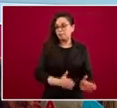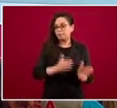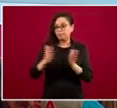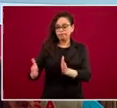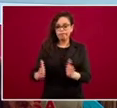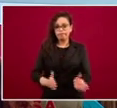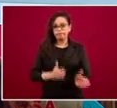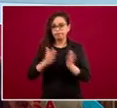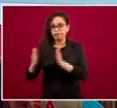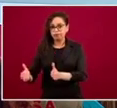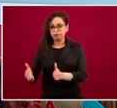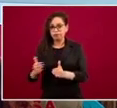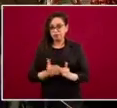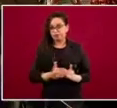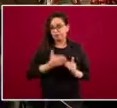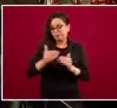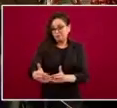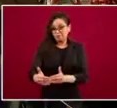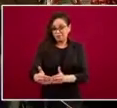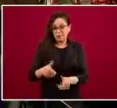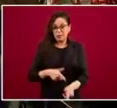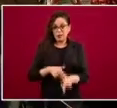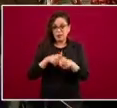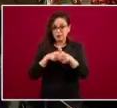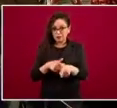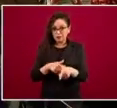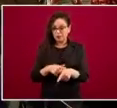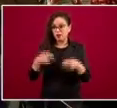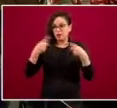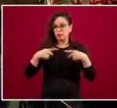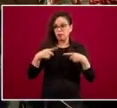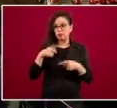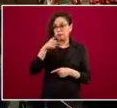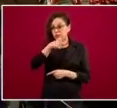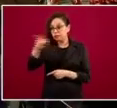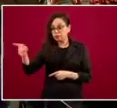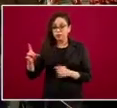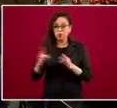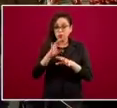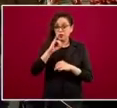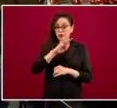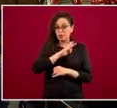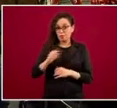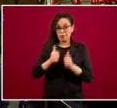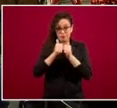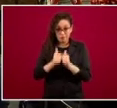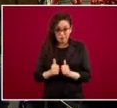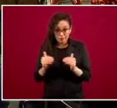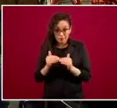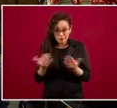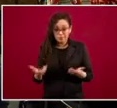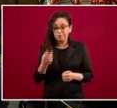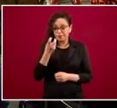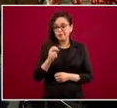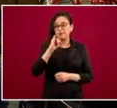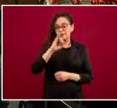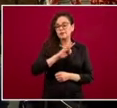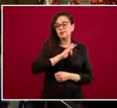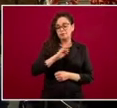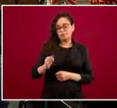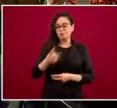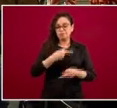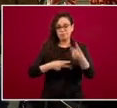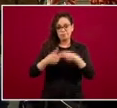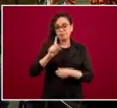if because of some economic interest we delay the desired effect of workers having